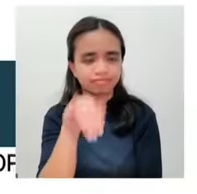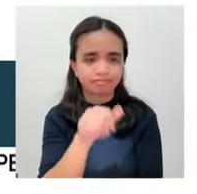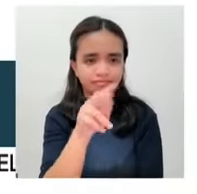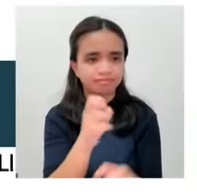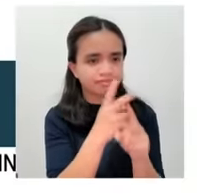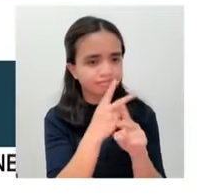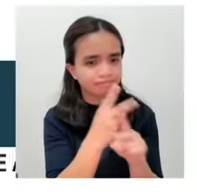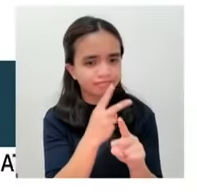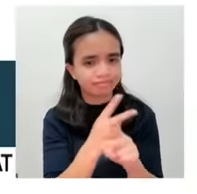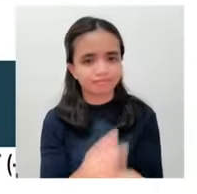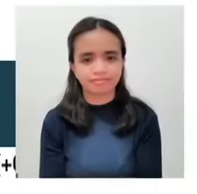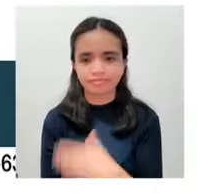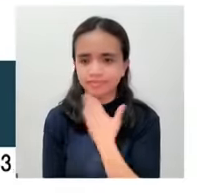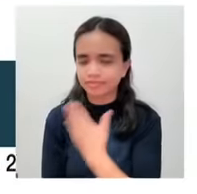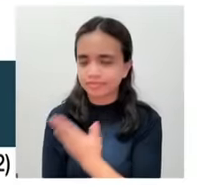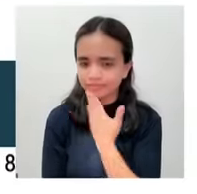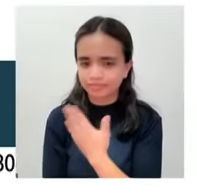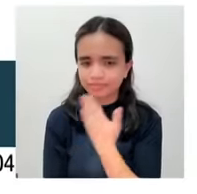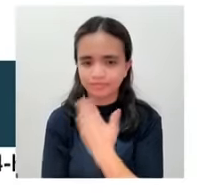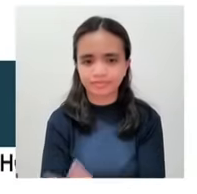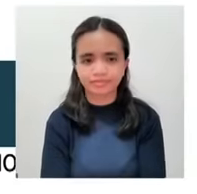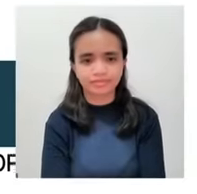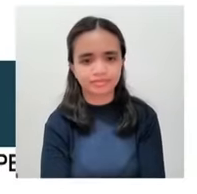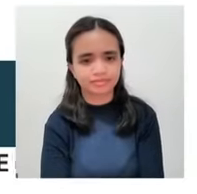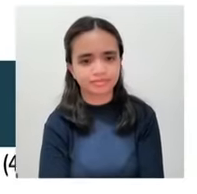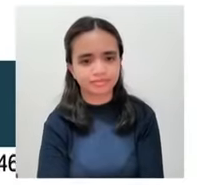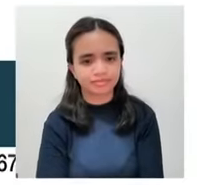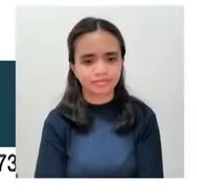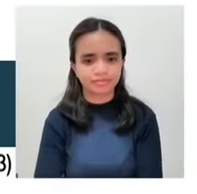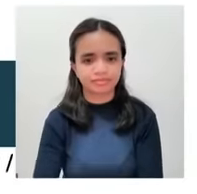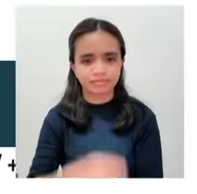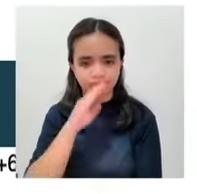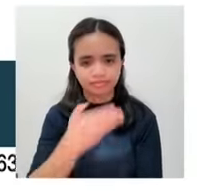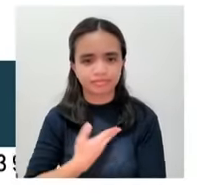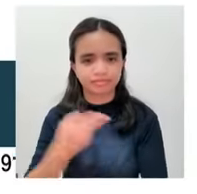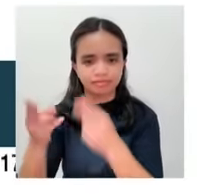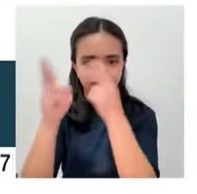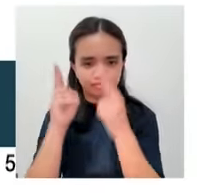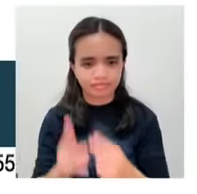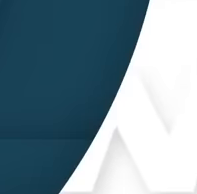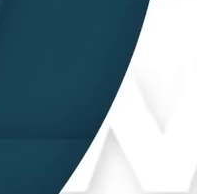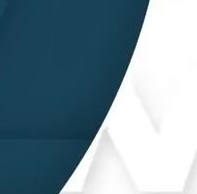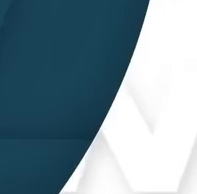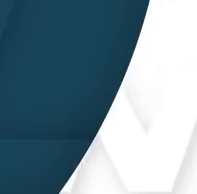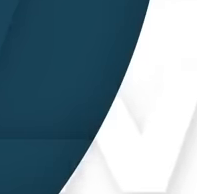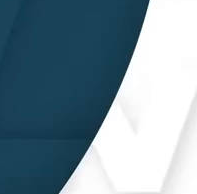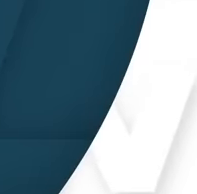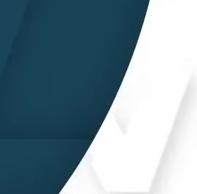Thank you again. You're most welcome. It was an honor and a privilege.